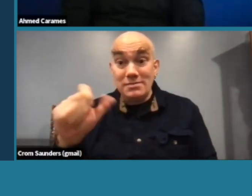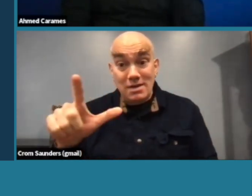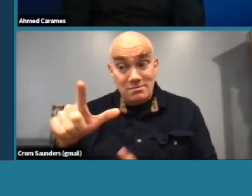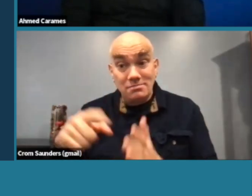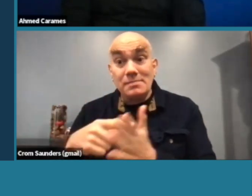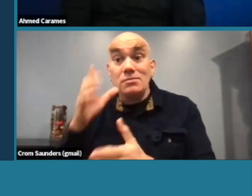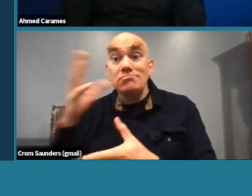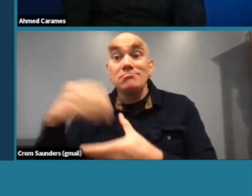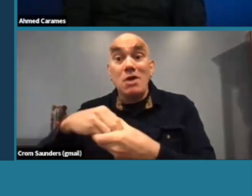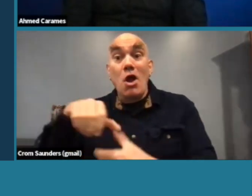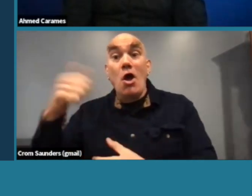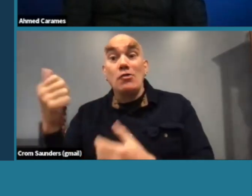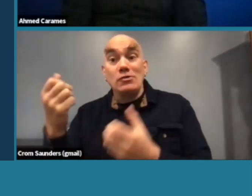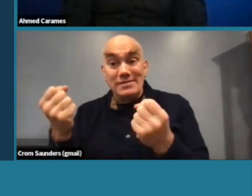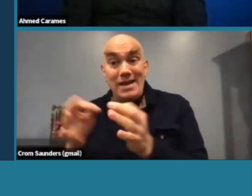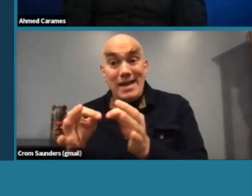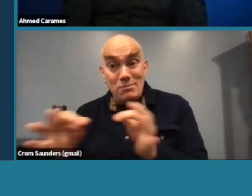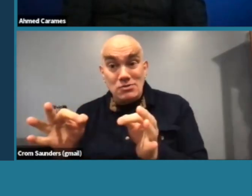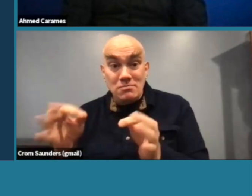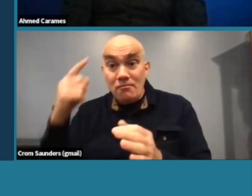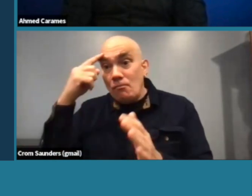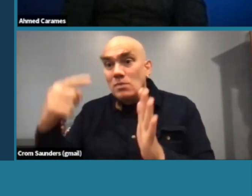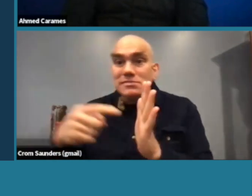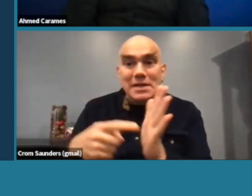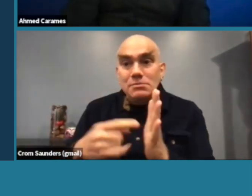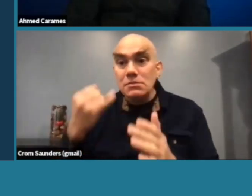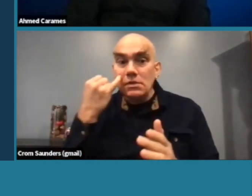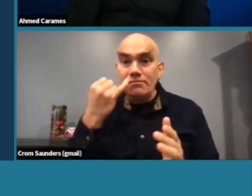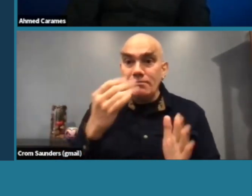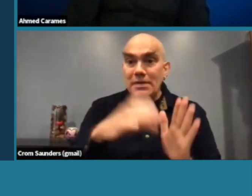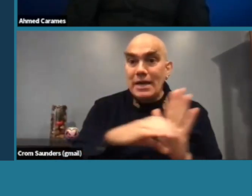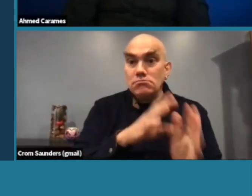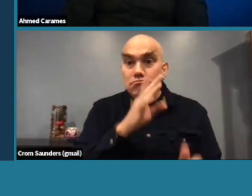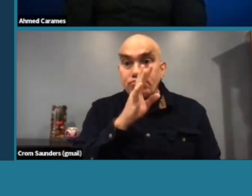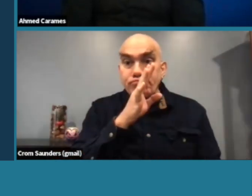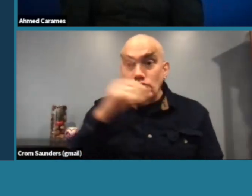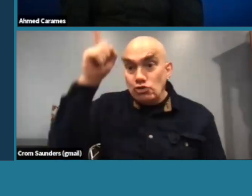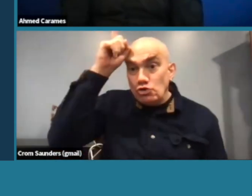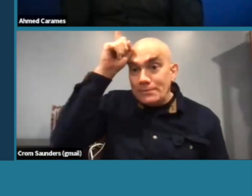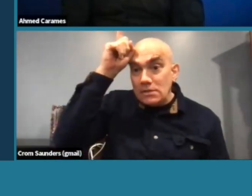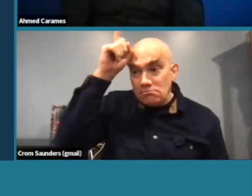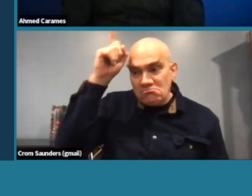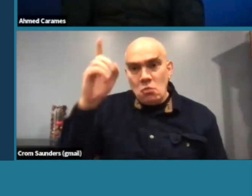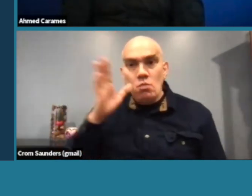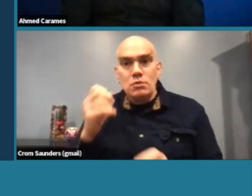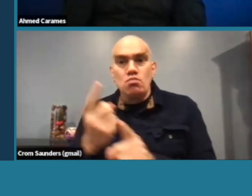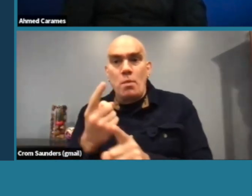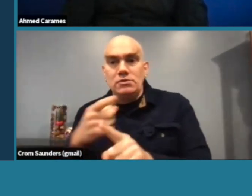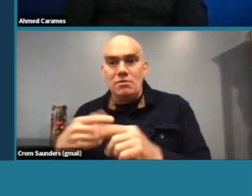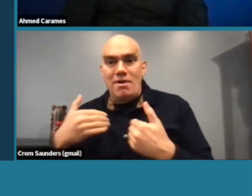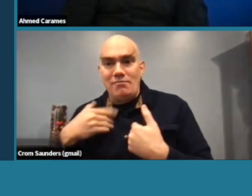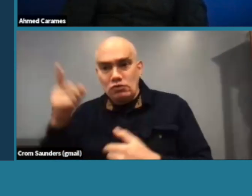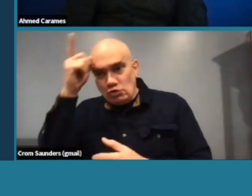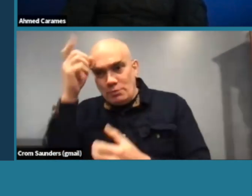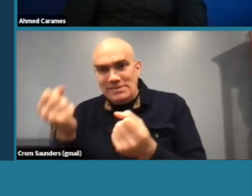that. So it's often not just ASL, there are also other sign languages that can play a part in these shows. So maybe if a character